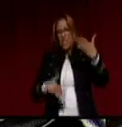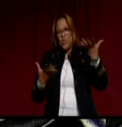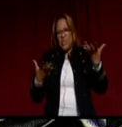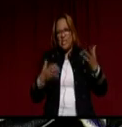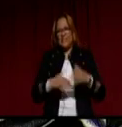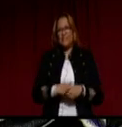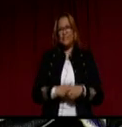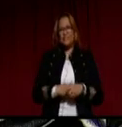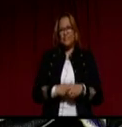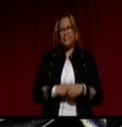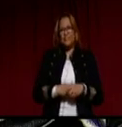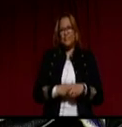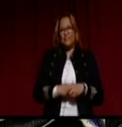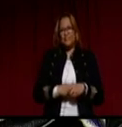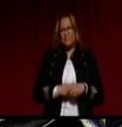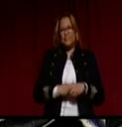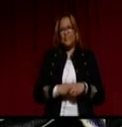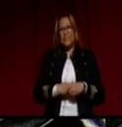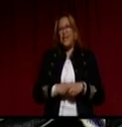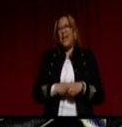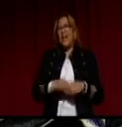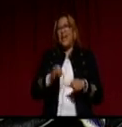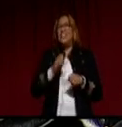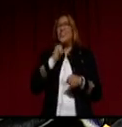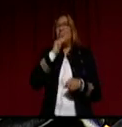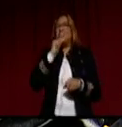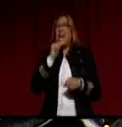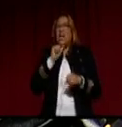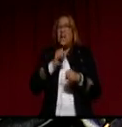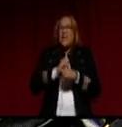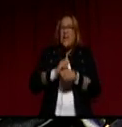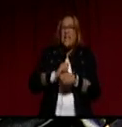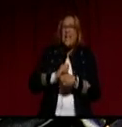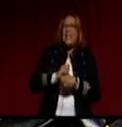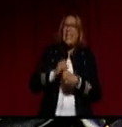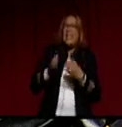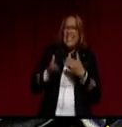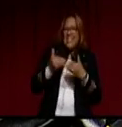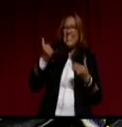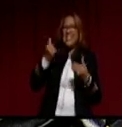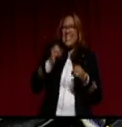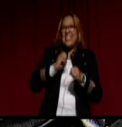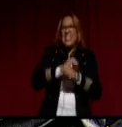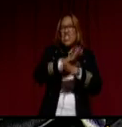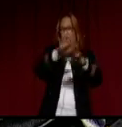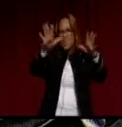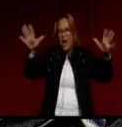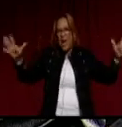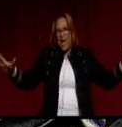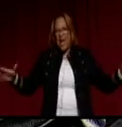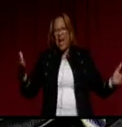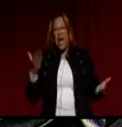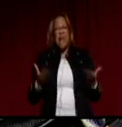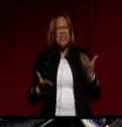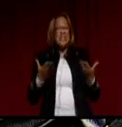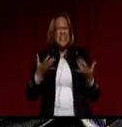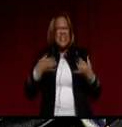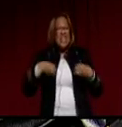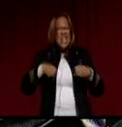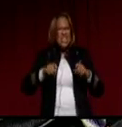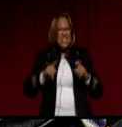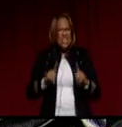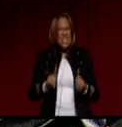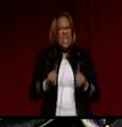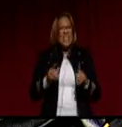much decreased likelihood that you're going to be able to spread this virus. But it's still always an outside chance that you are